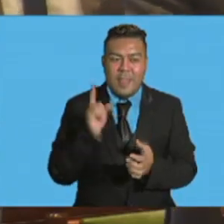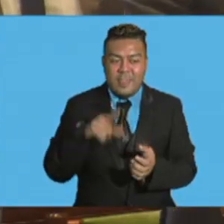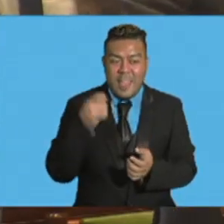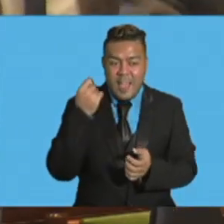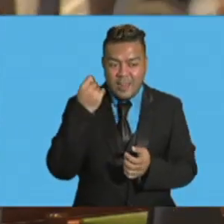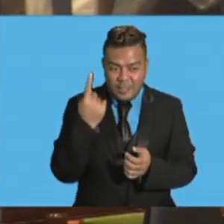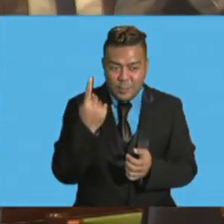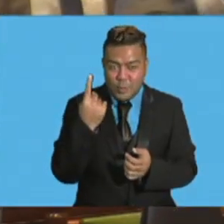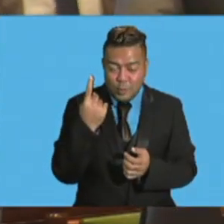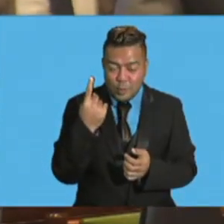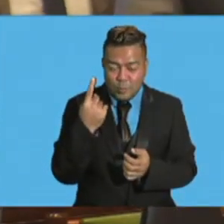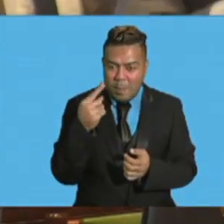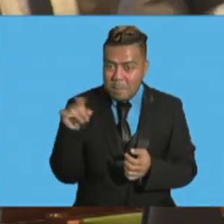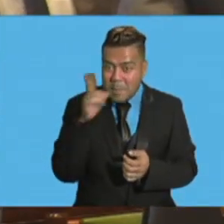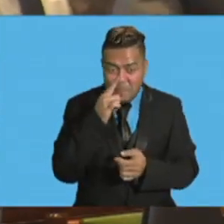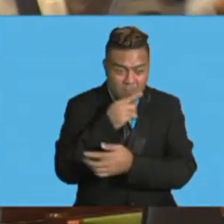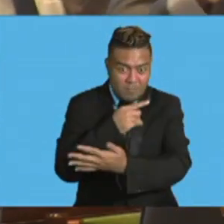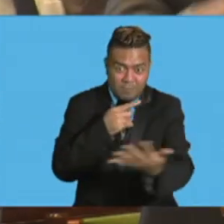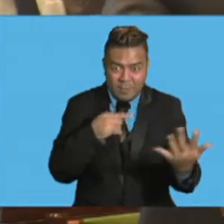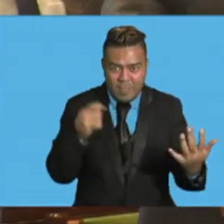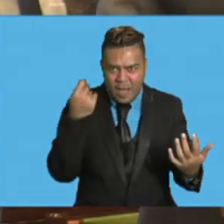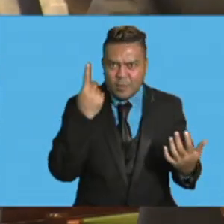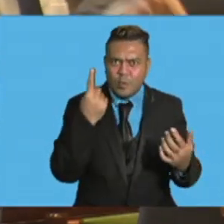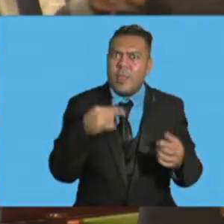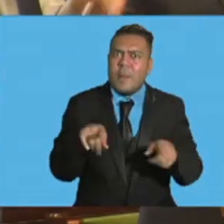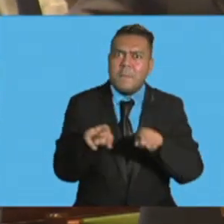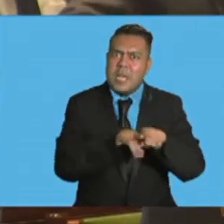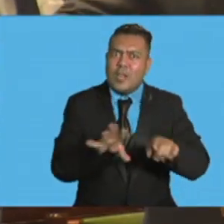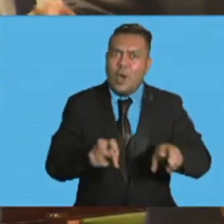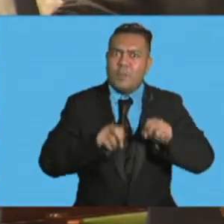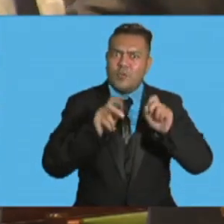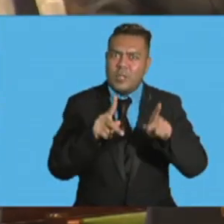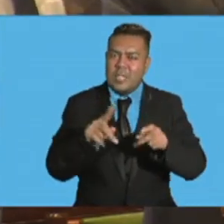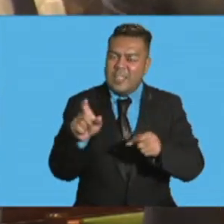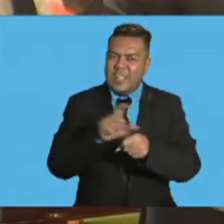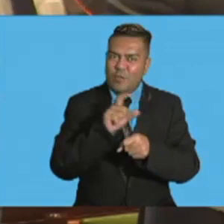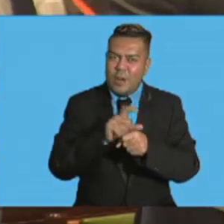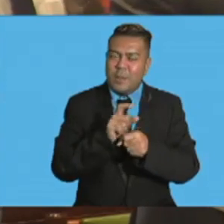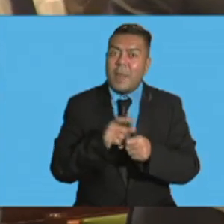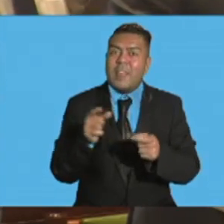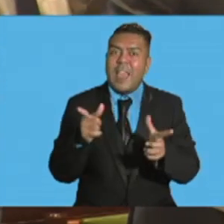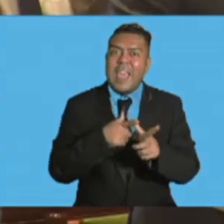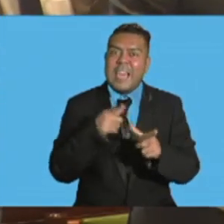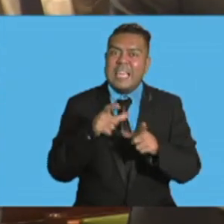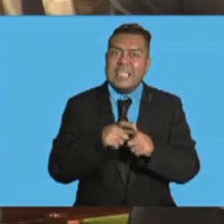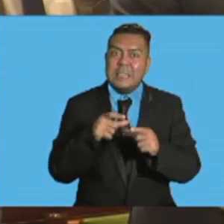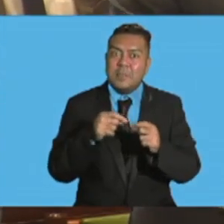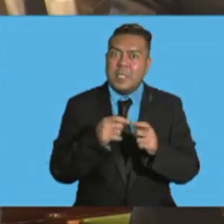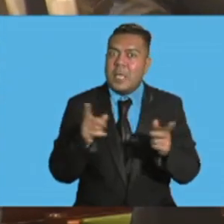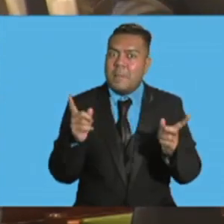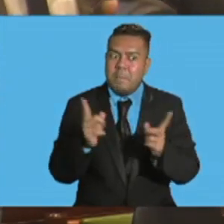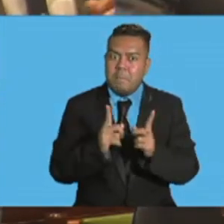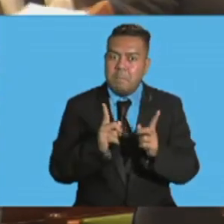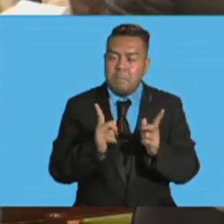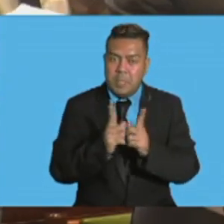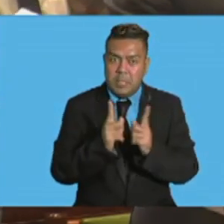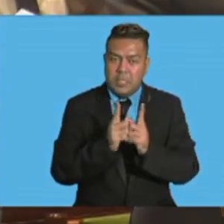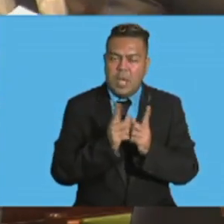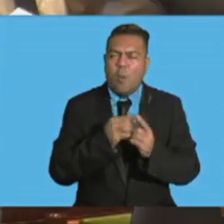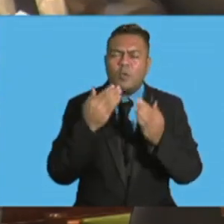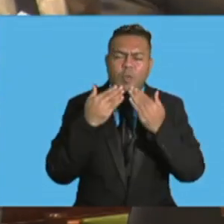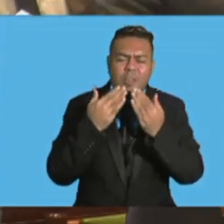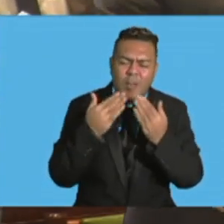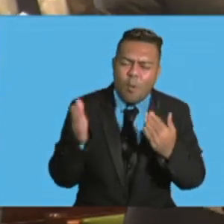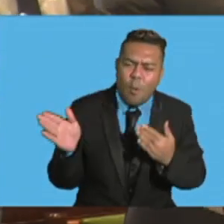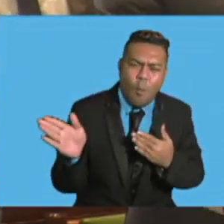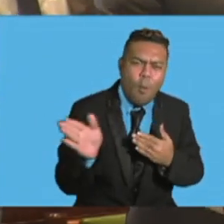understood. They understood the meaning and the opportunity that's been created by this ADB annual meeting, Mr. Speaker, sir. I'd like to thank them all for doing